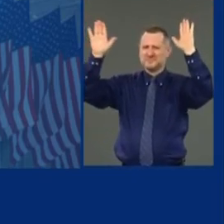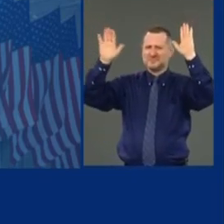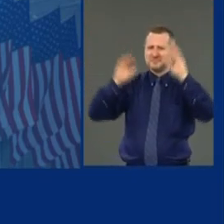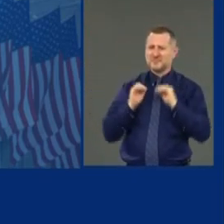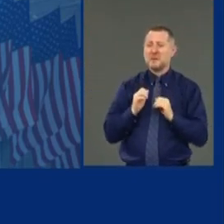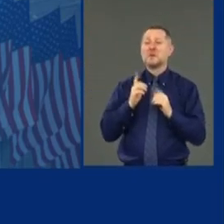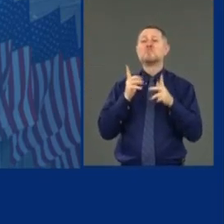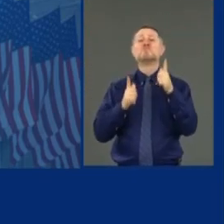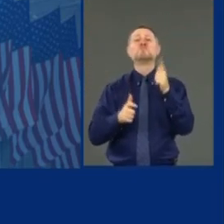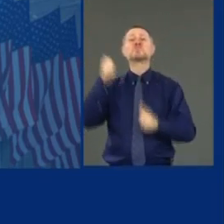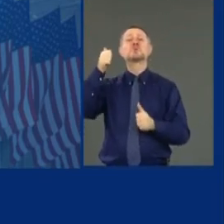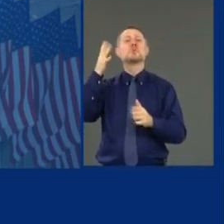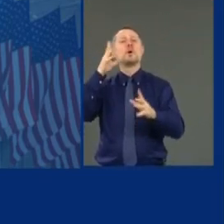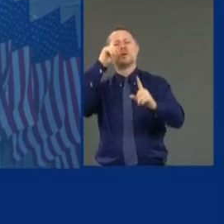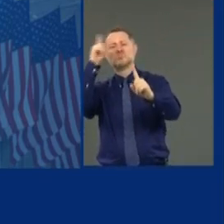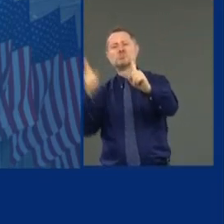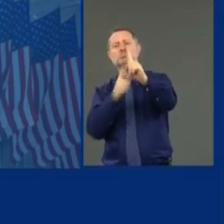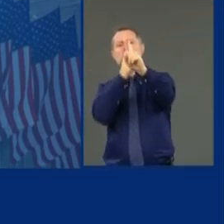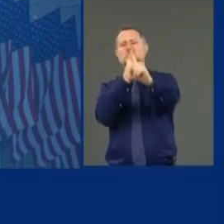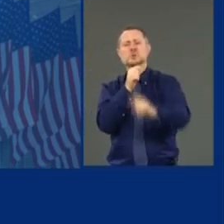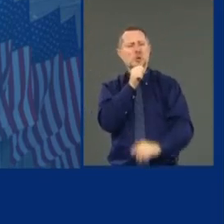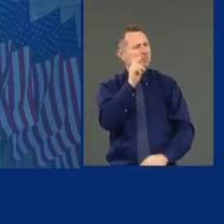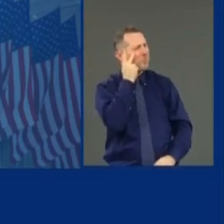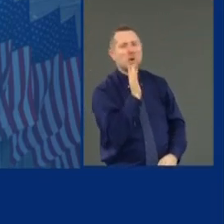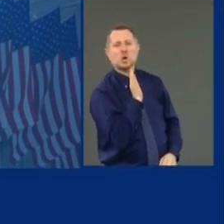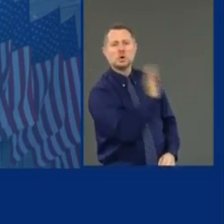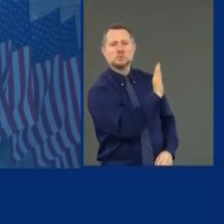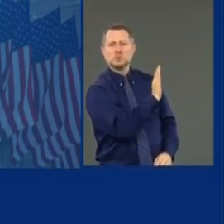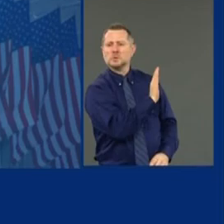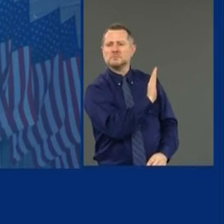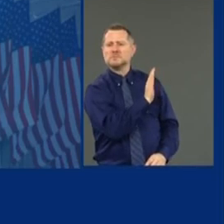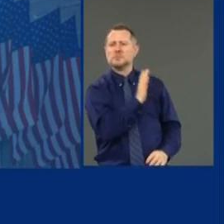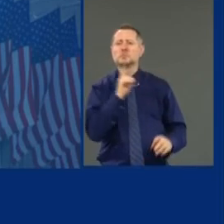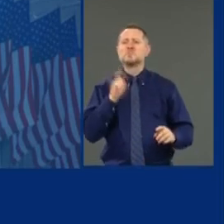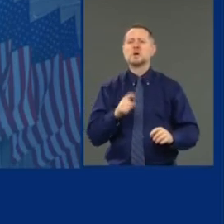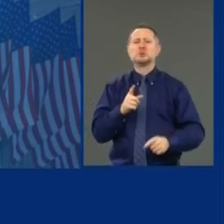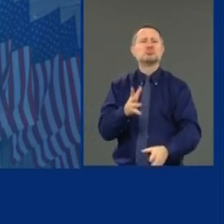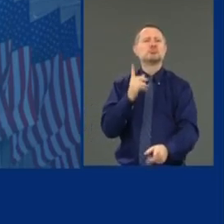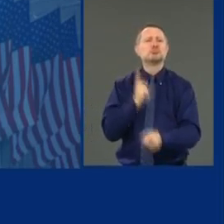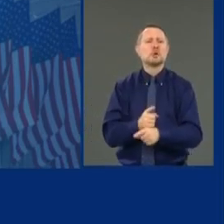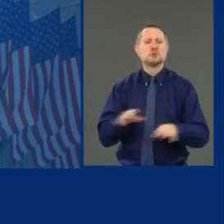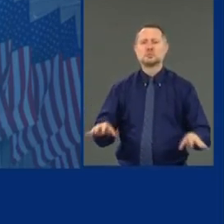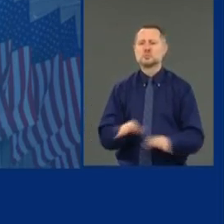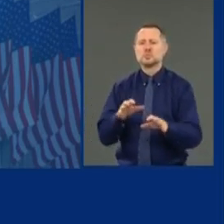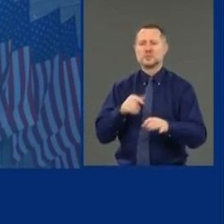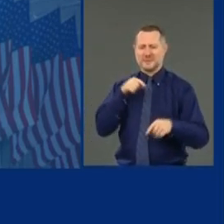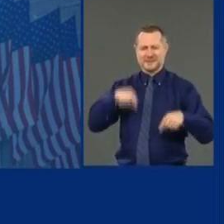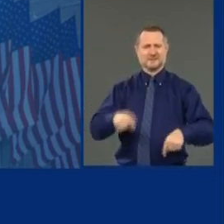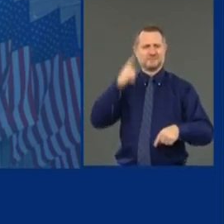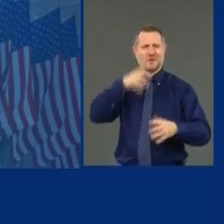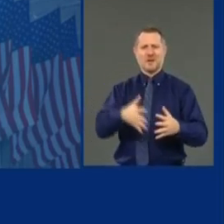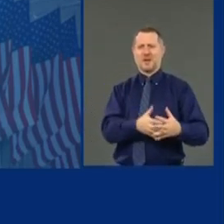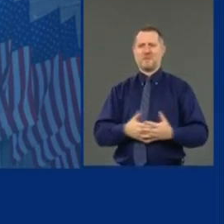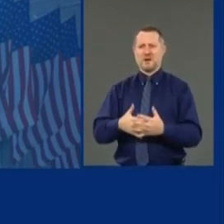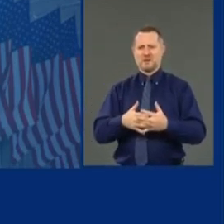your politics, and that's doing the right thing for this country and for your constituents, and stop